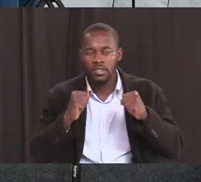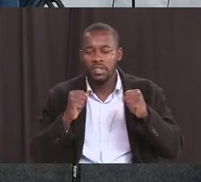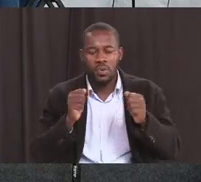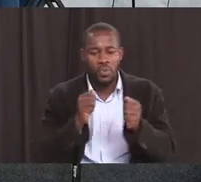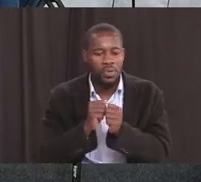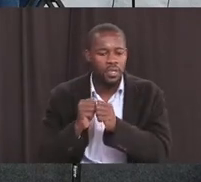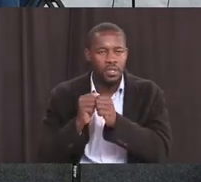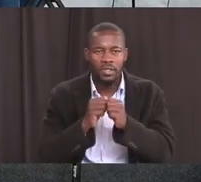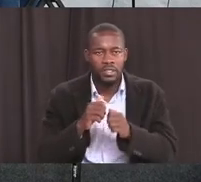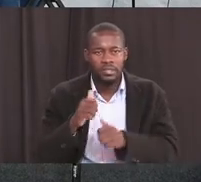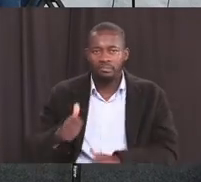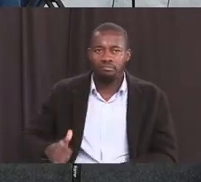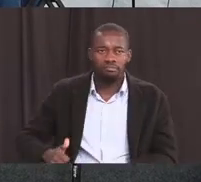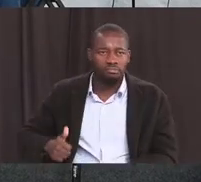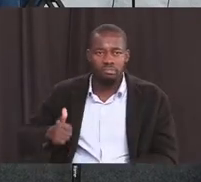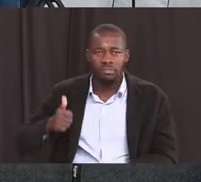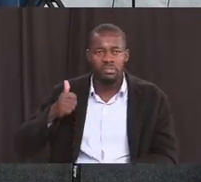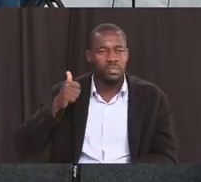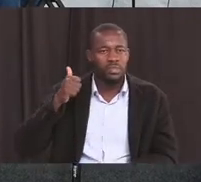selfless